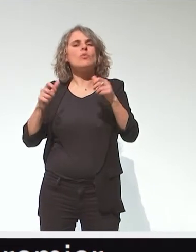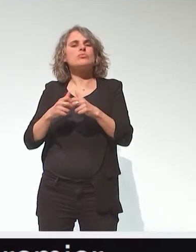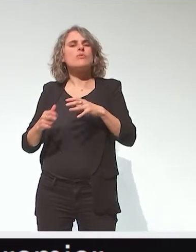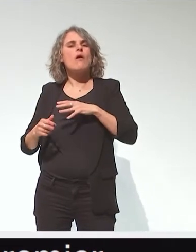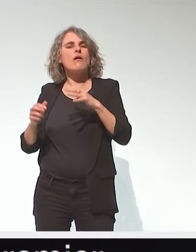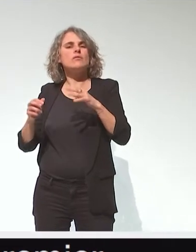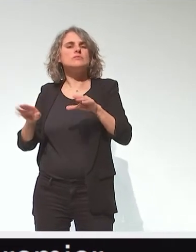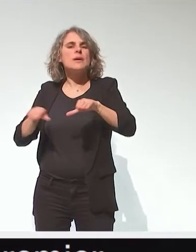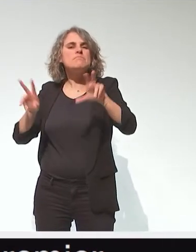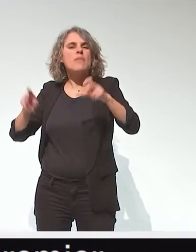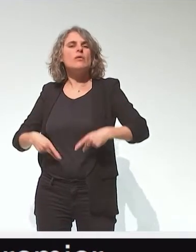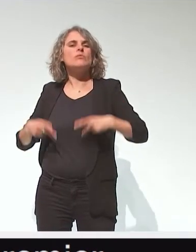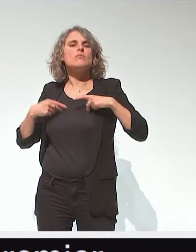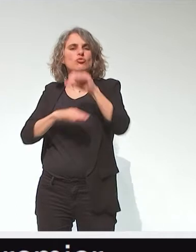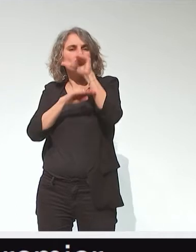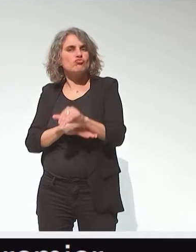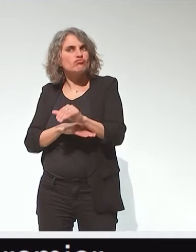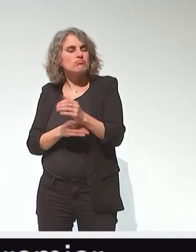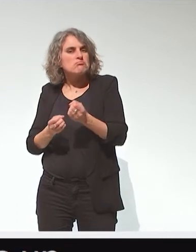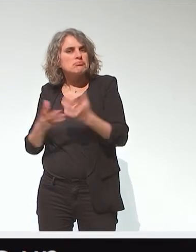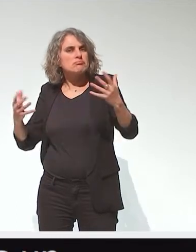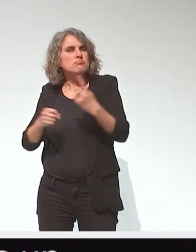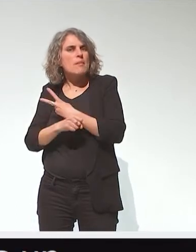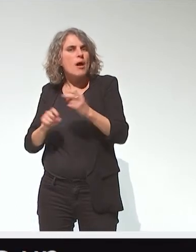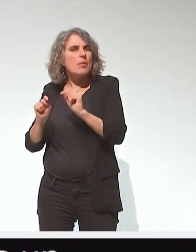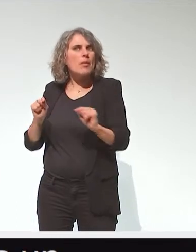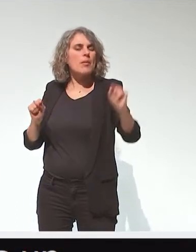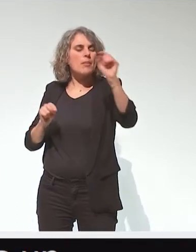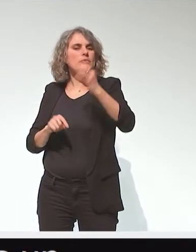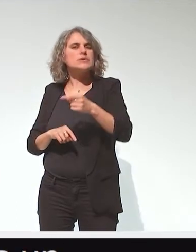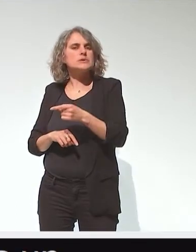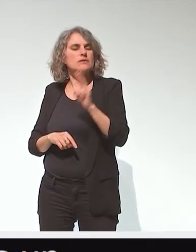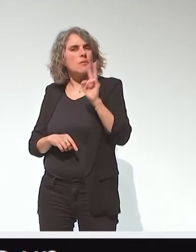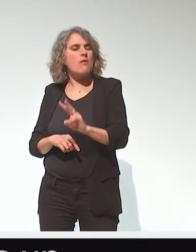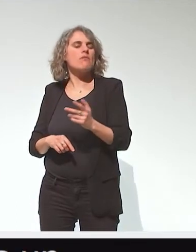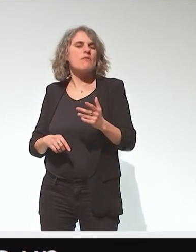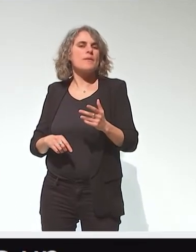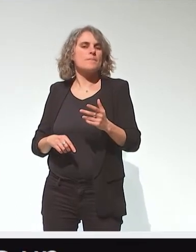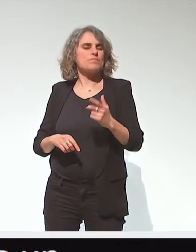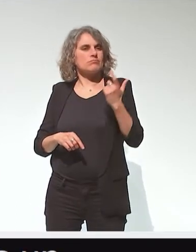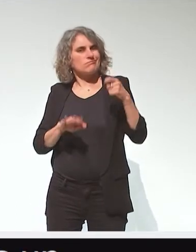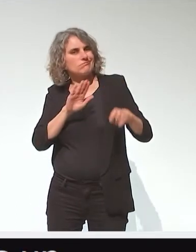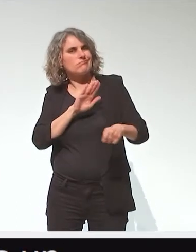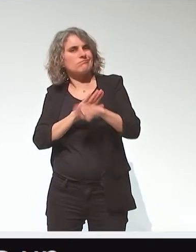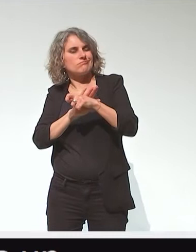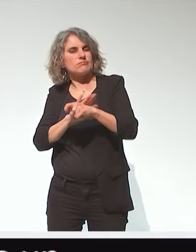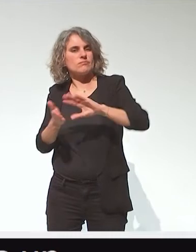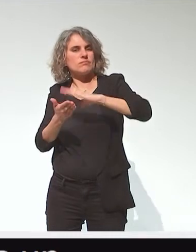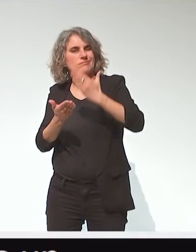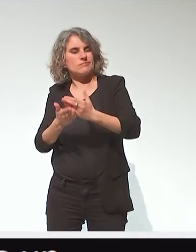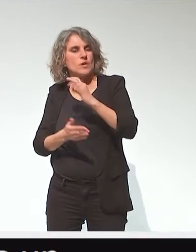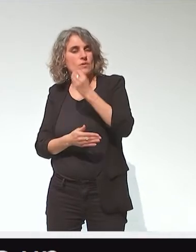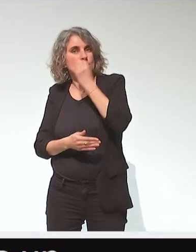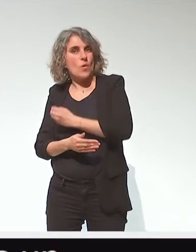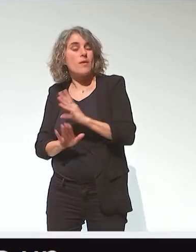protected workshops. That system is pretty well rolled out. It's generously